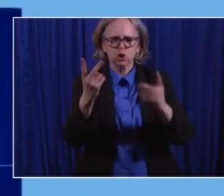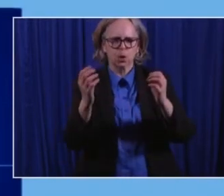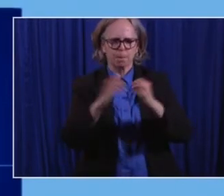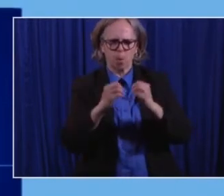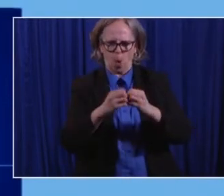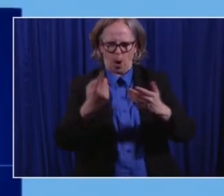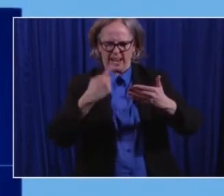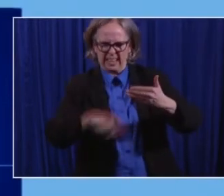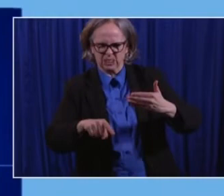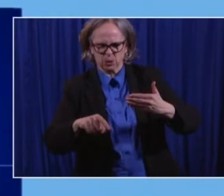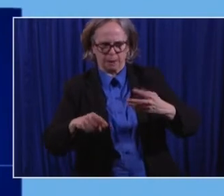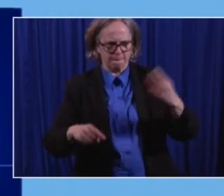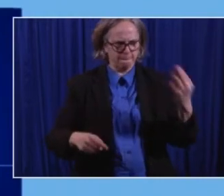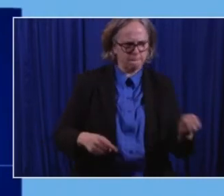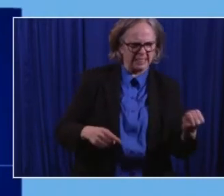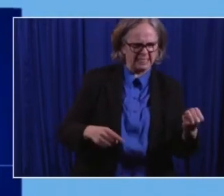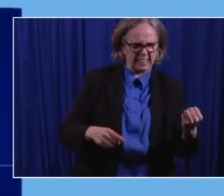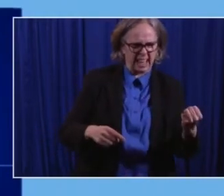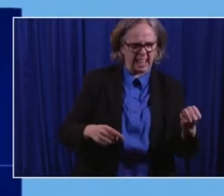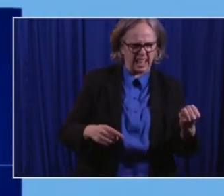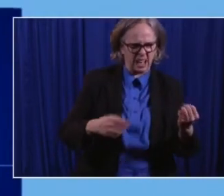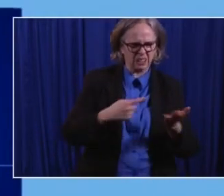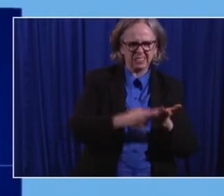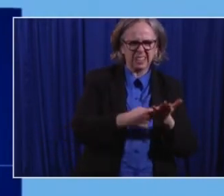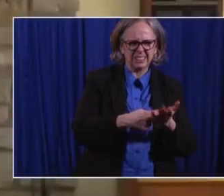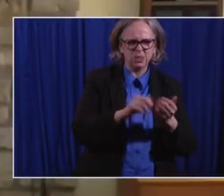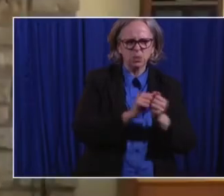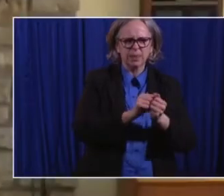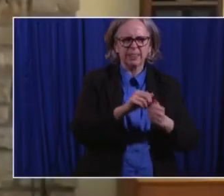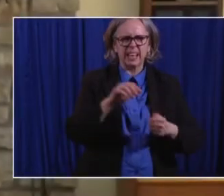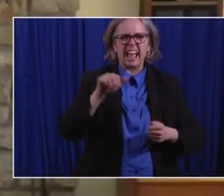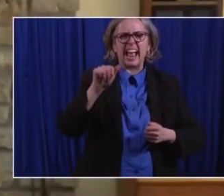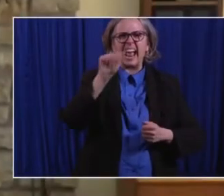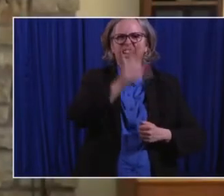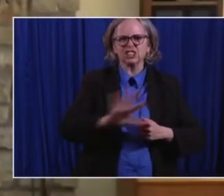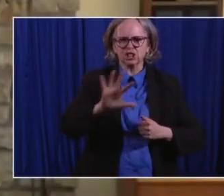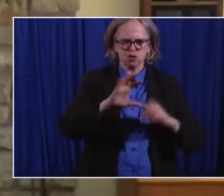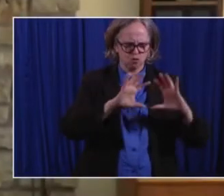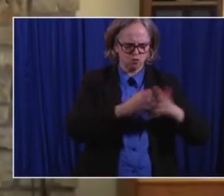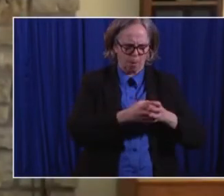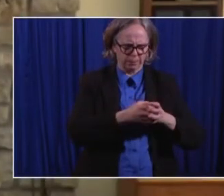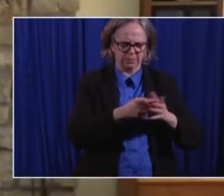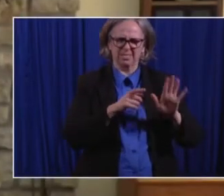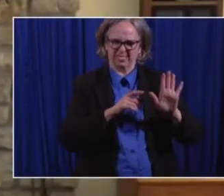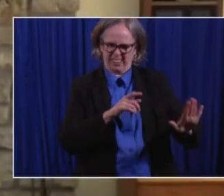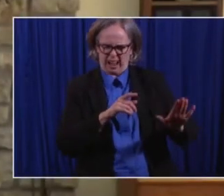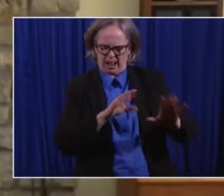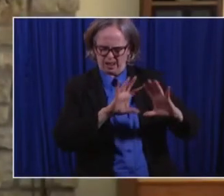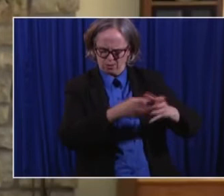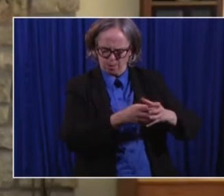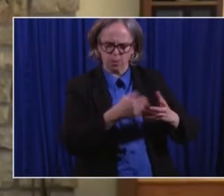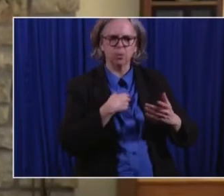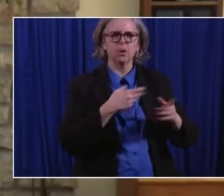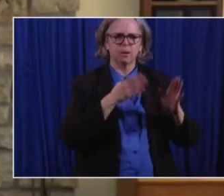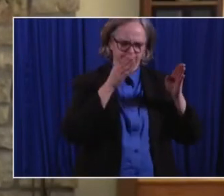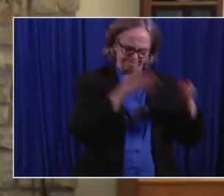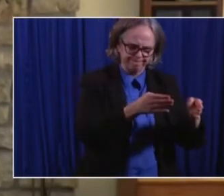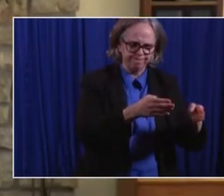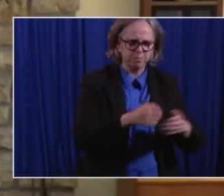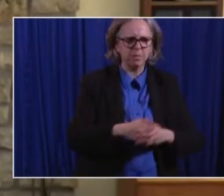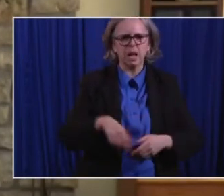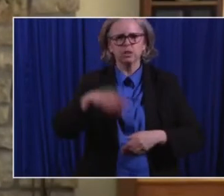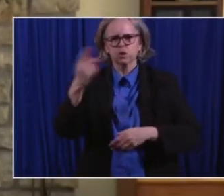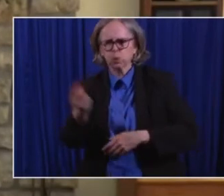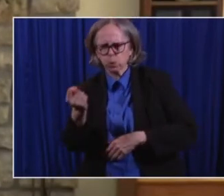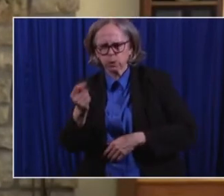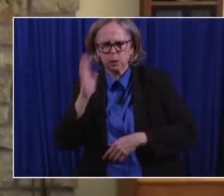the town hall will address the unique concerns of Asian Americans and Pacific Islanders. And on Tuesday, the virtual event will focus on concerns